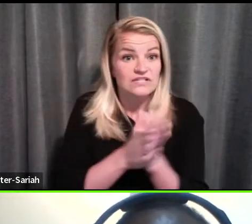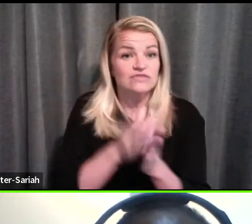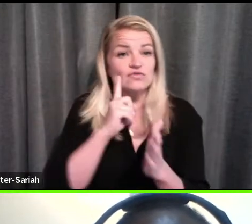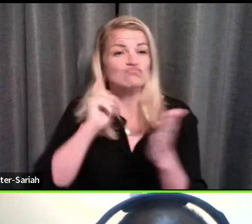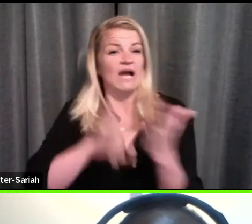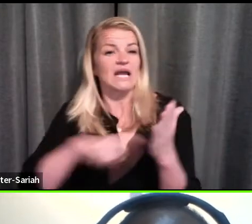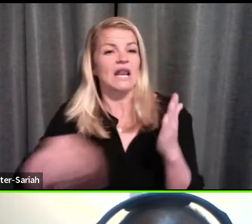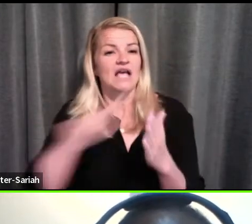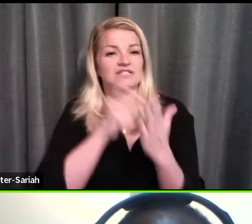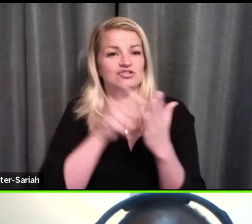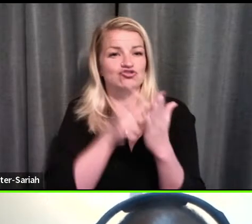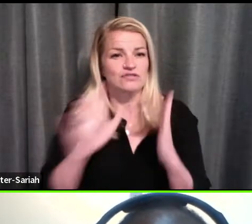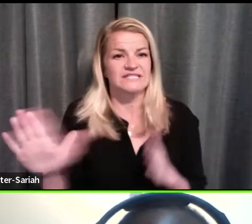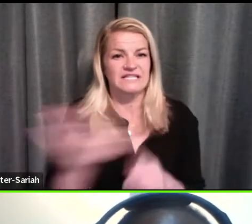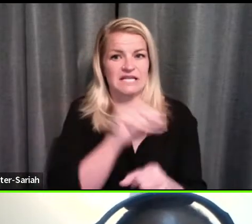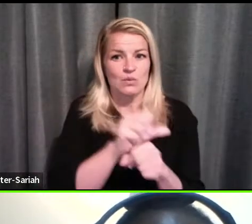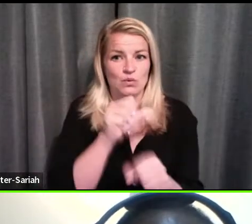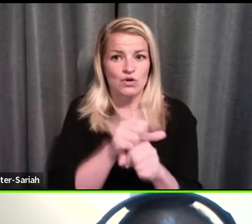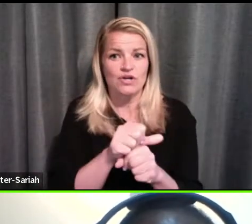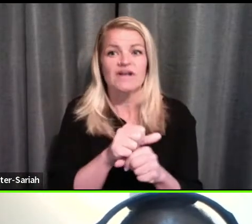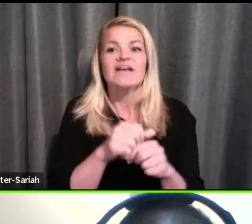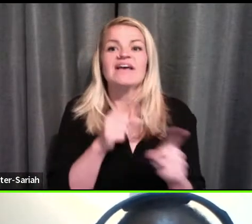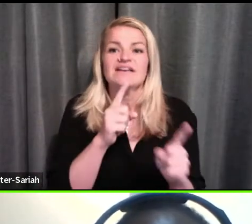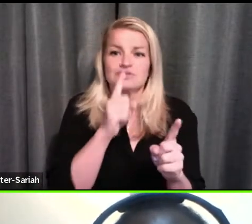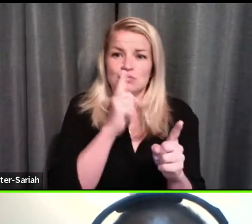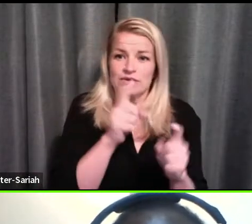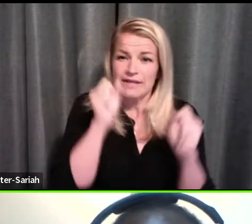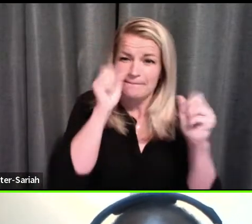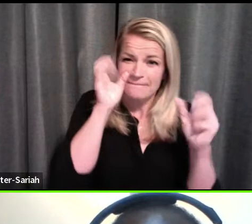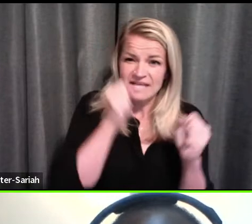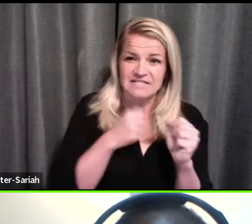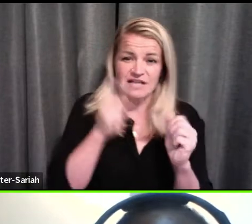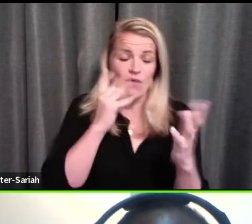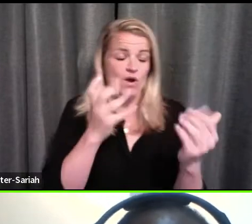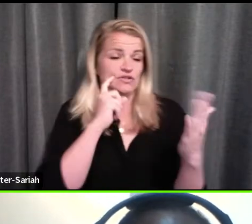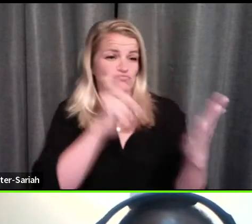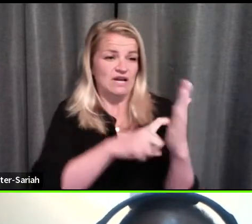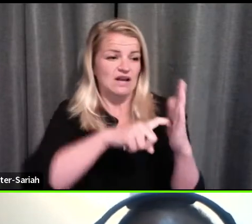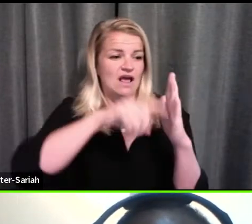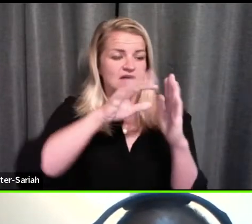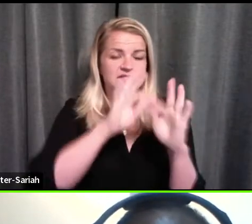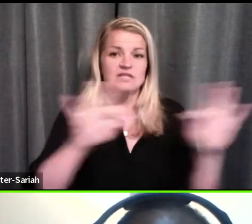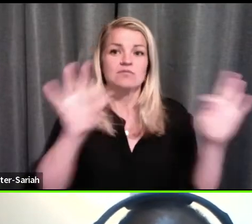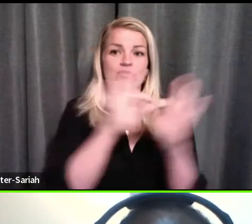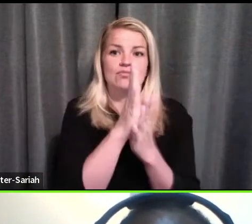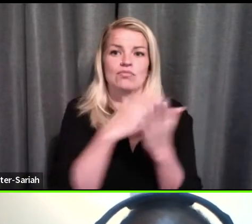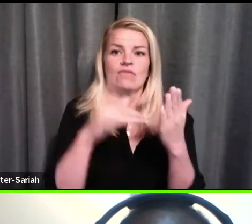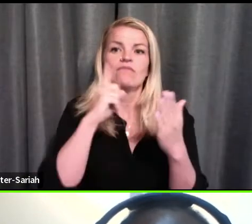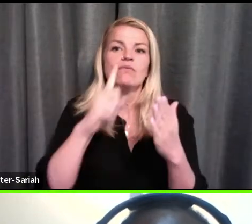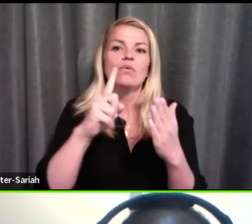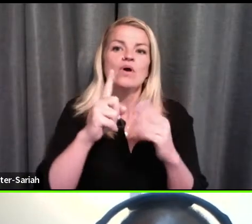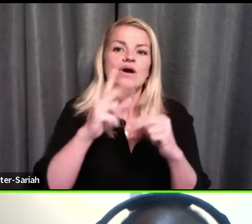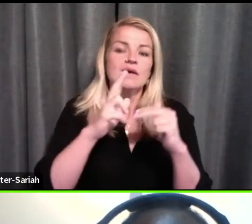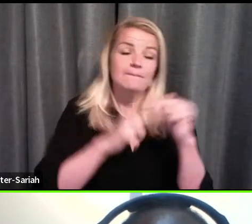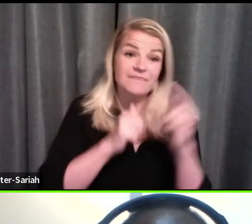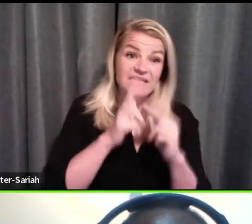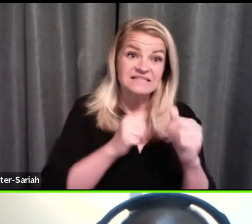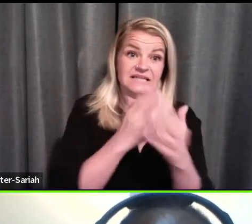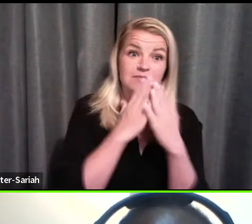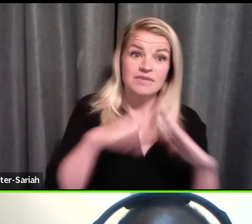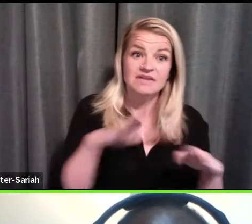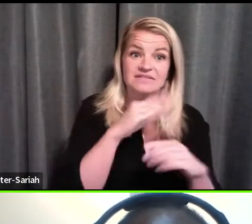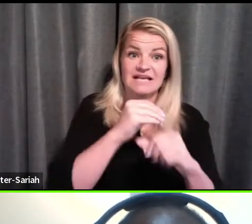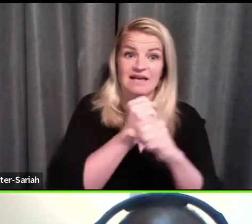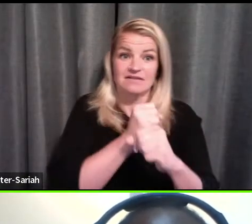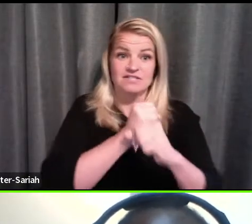a journalist, my duty is to highlight the key roles about women, peace and society, peace and security, agenda and educating the public on